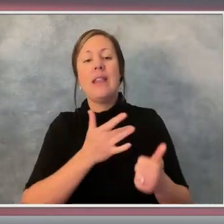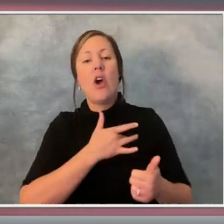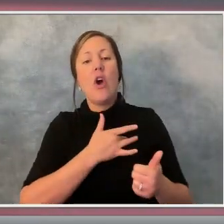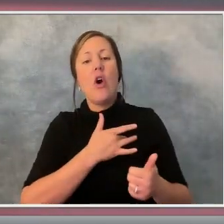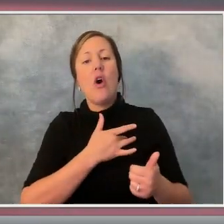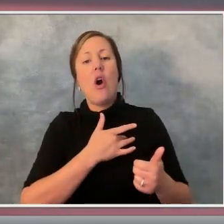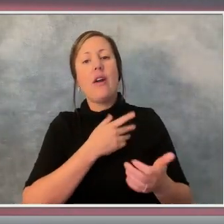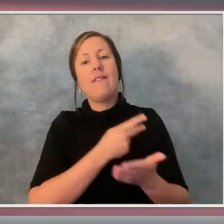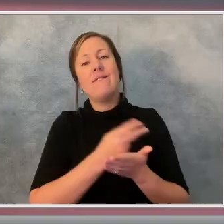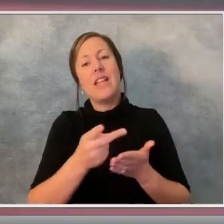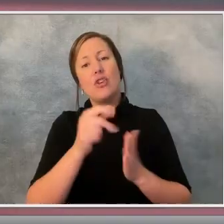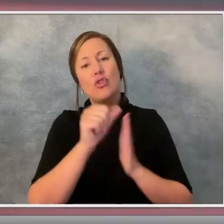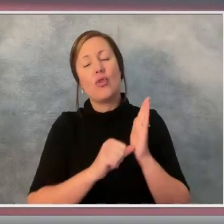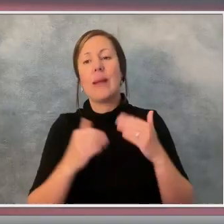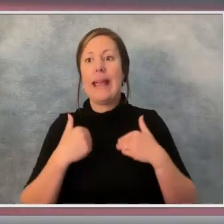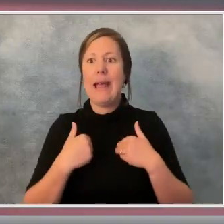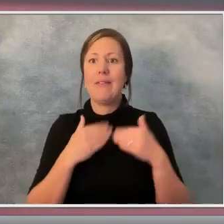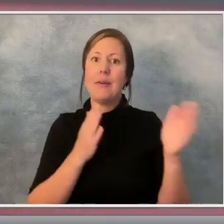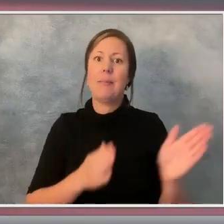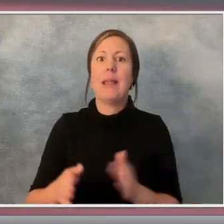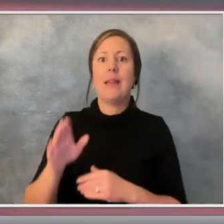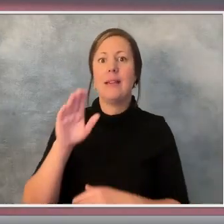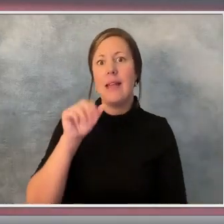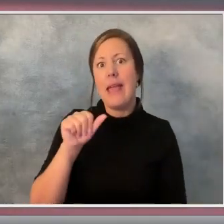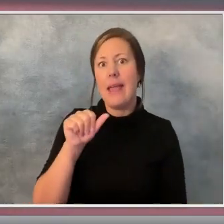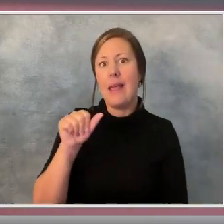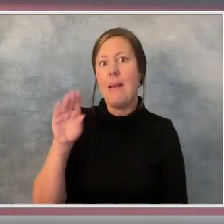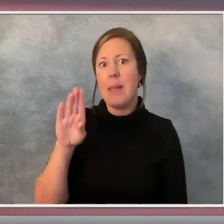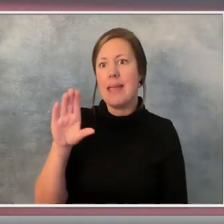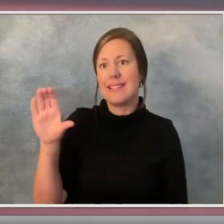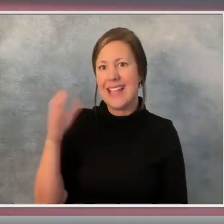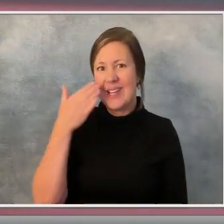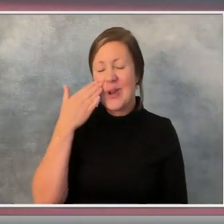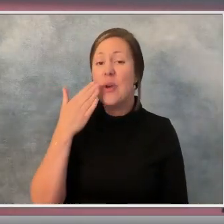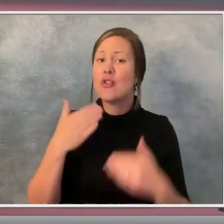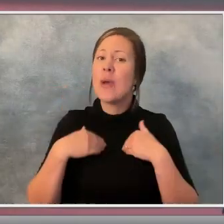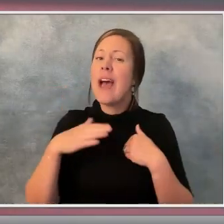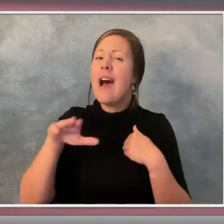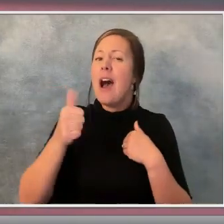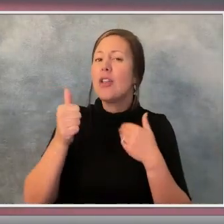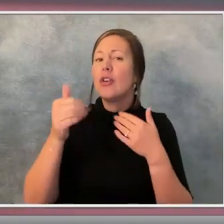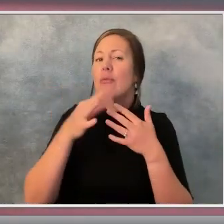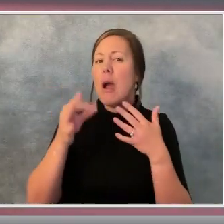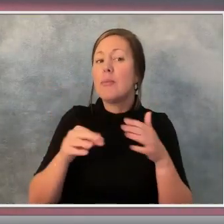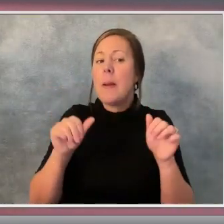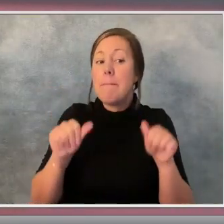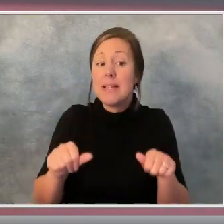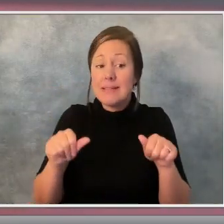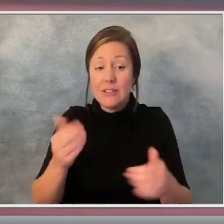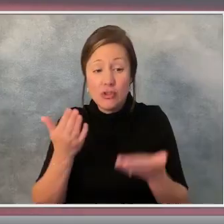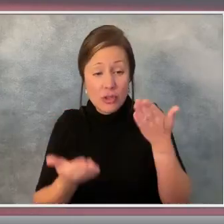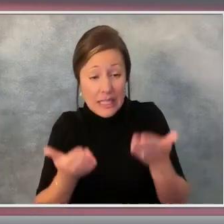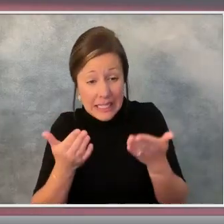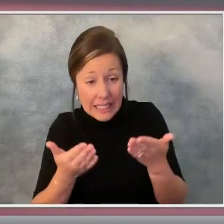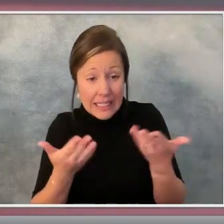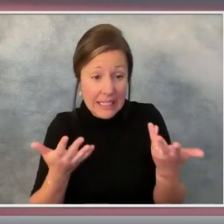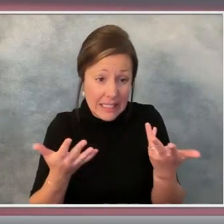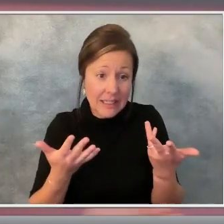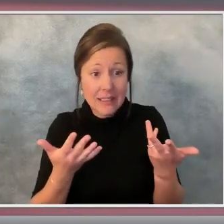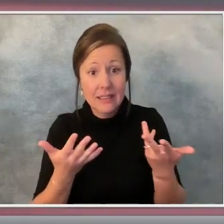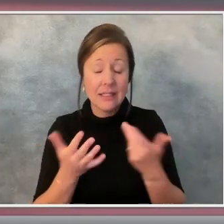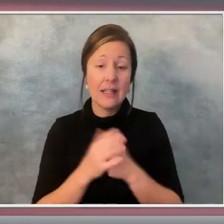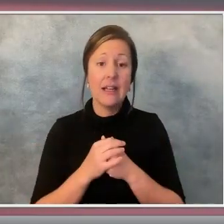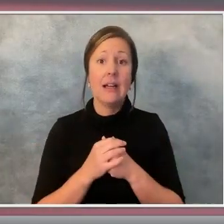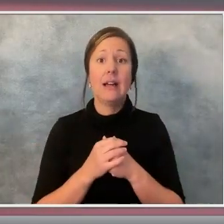and a plan C, like I've talked about before. So yeah, there were other options potentially to transition to a more